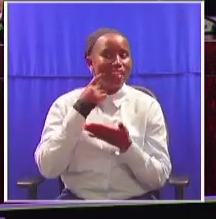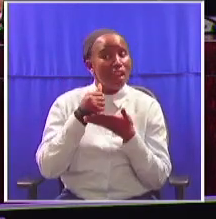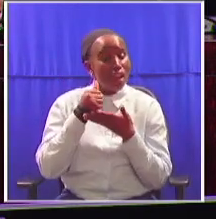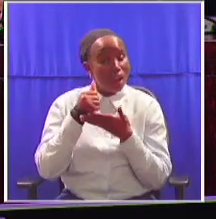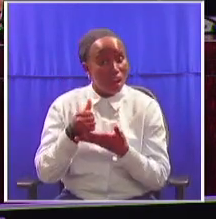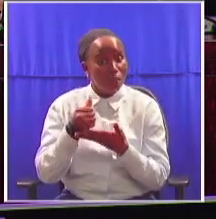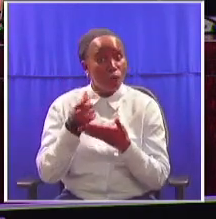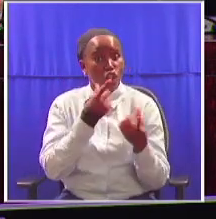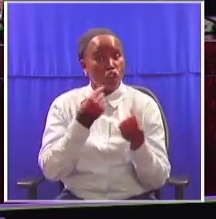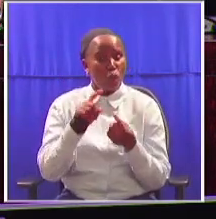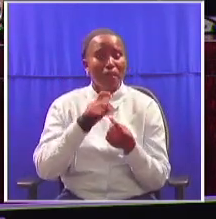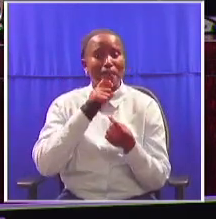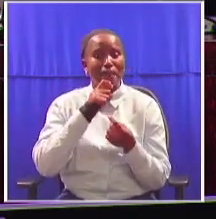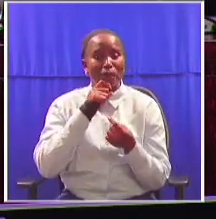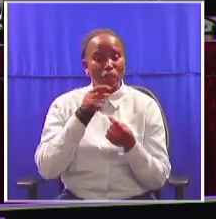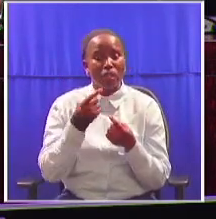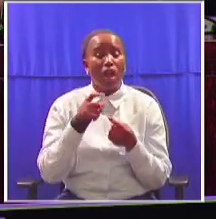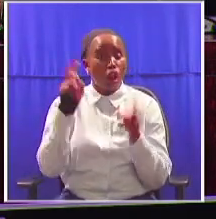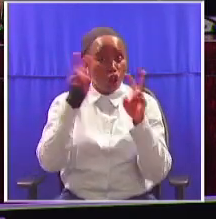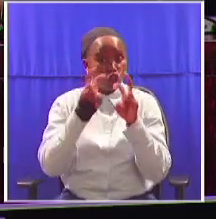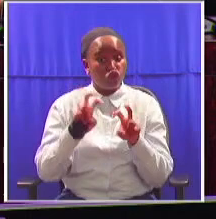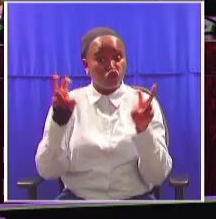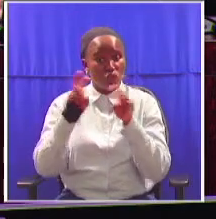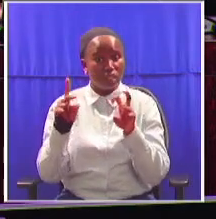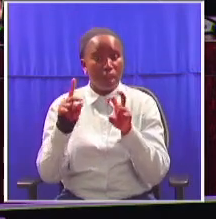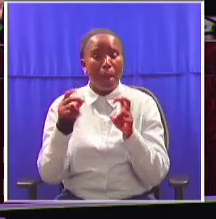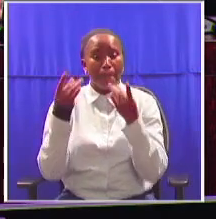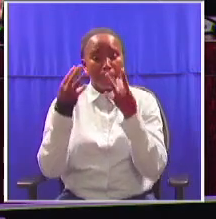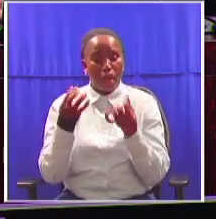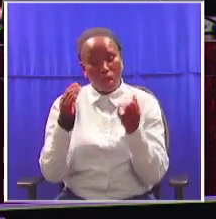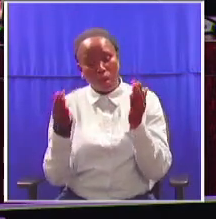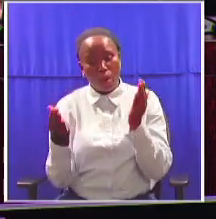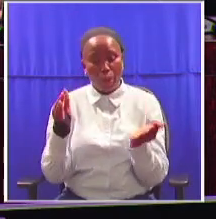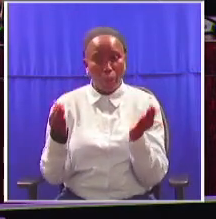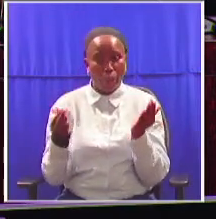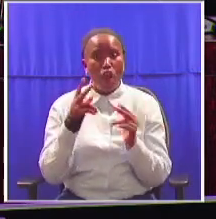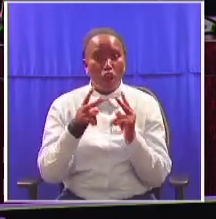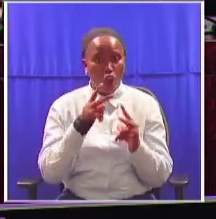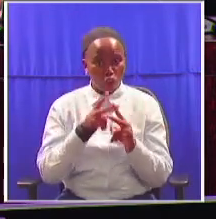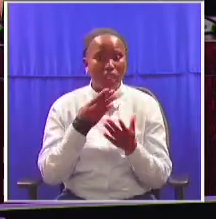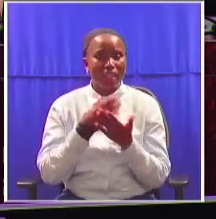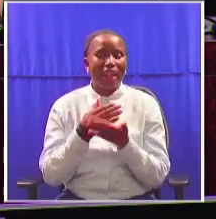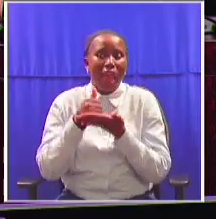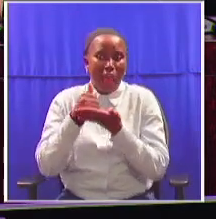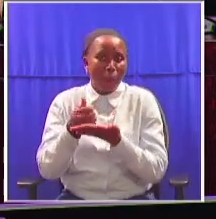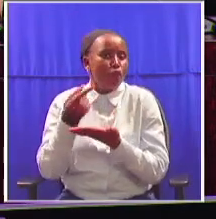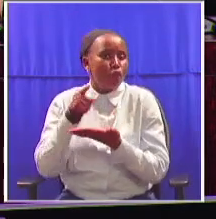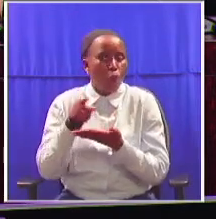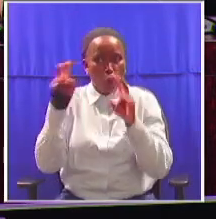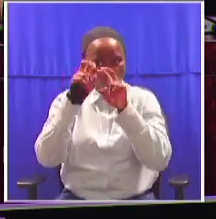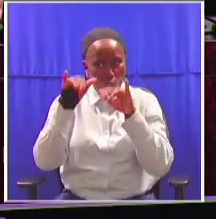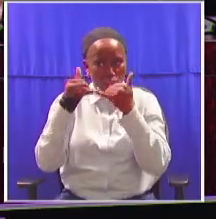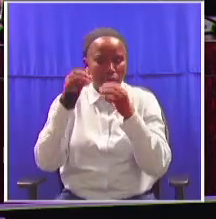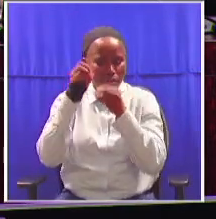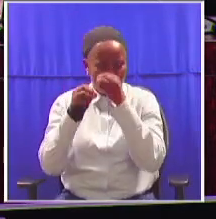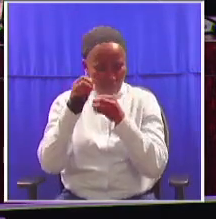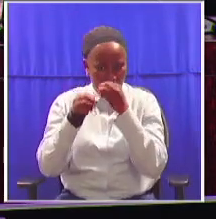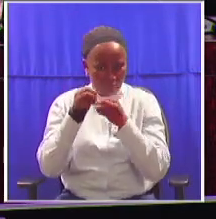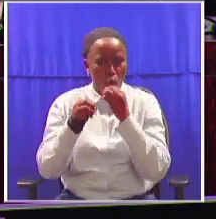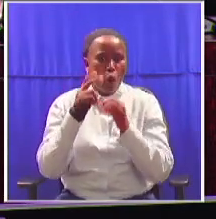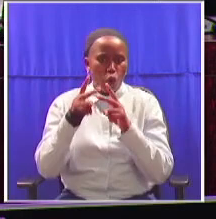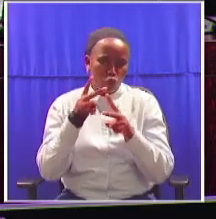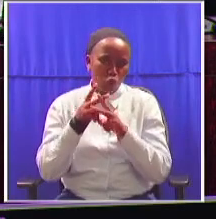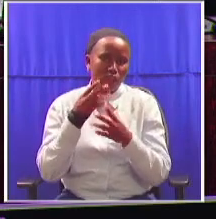utility's balance sheet, enabling it to conduct necessary maintenance and supporting the restructuring of the